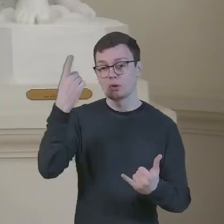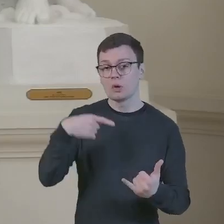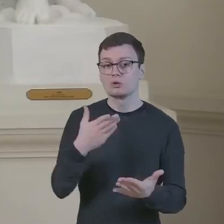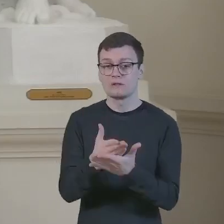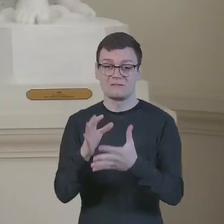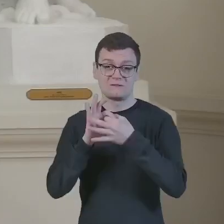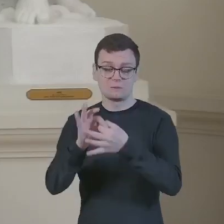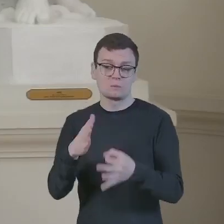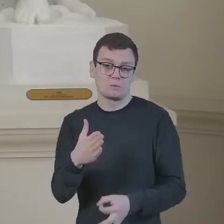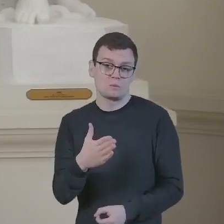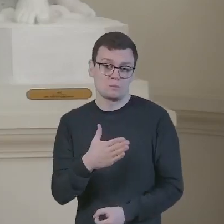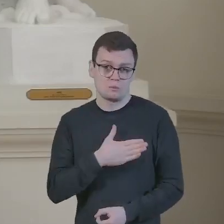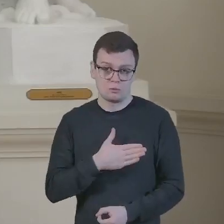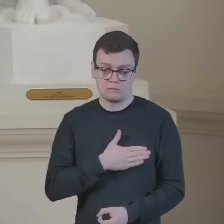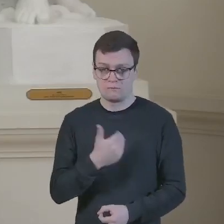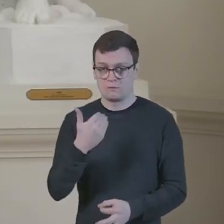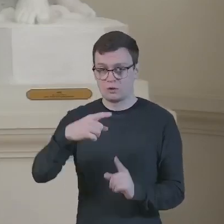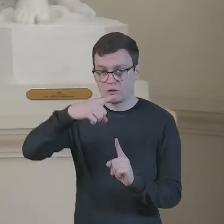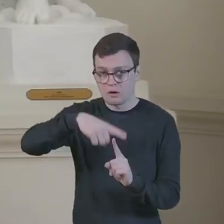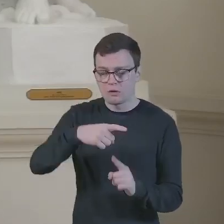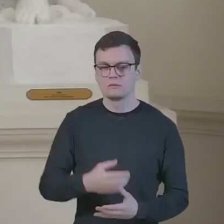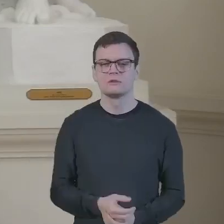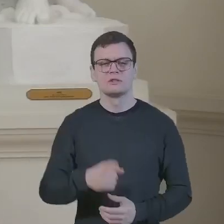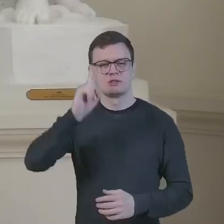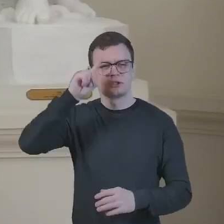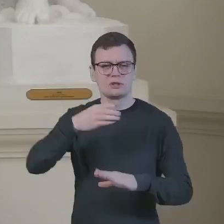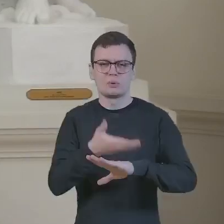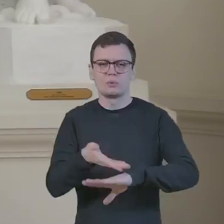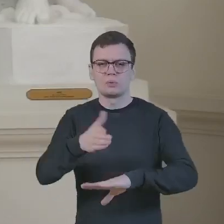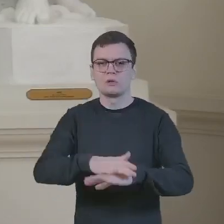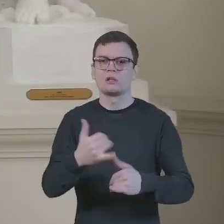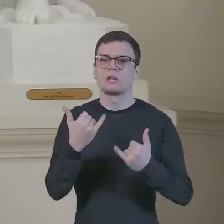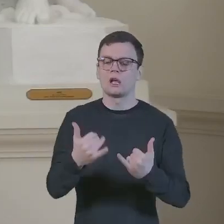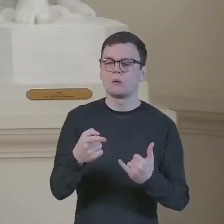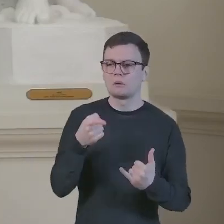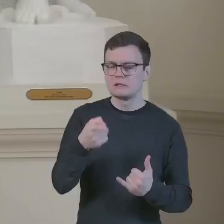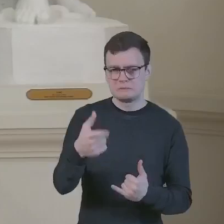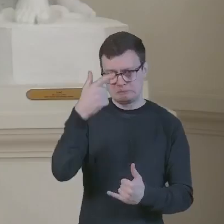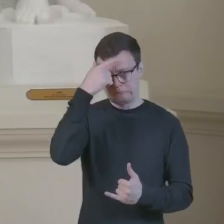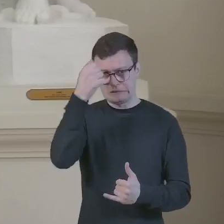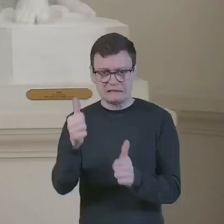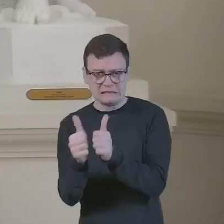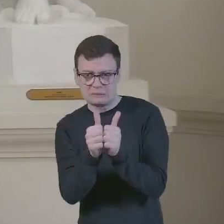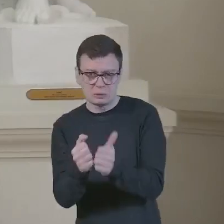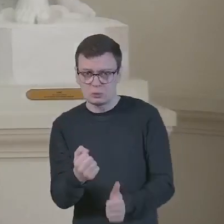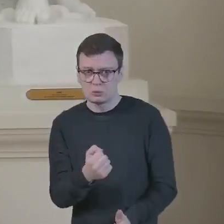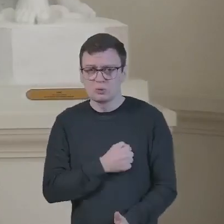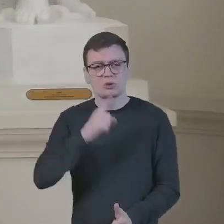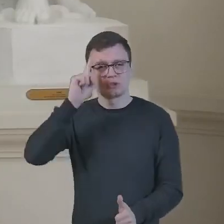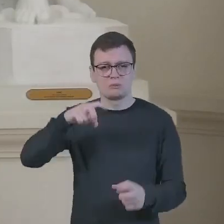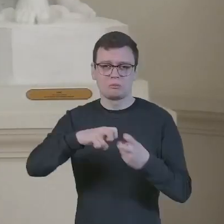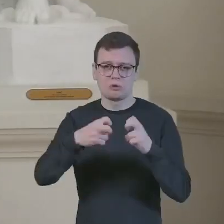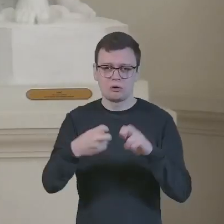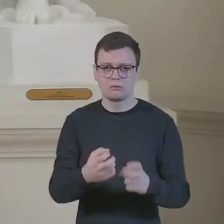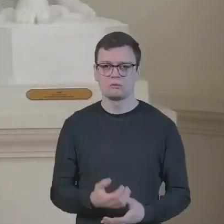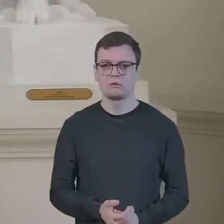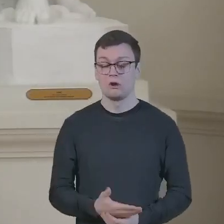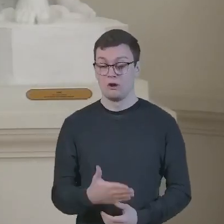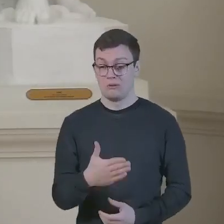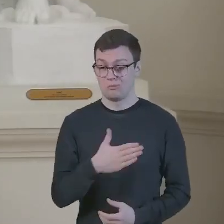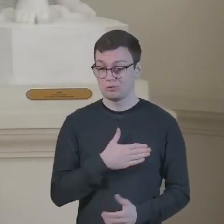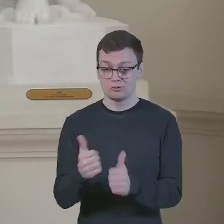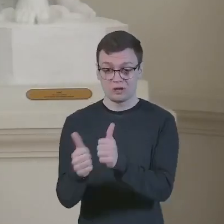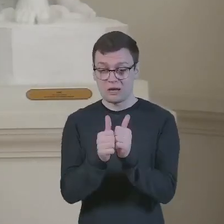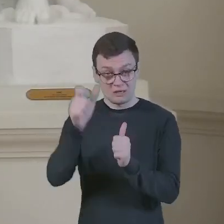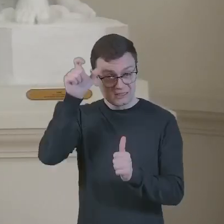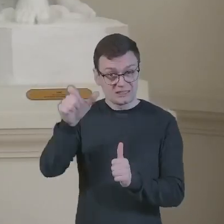We understand the difficulties that come with having an aggressive neighbor. Unfortunately, our neighbor Serbia continues to